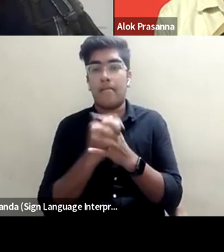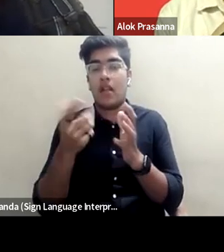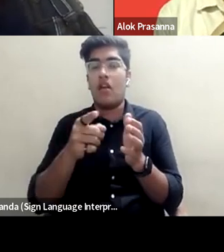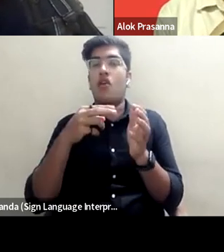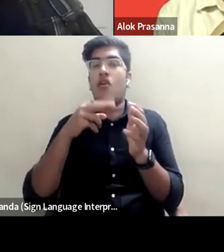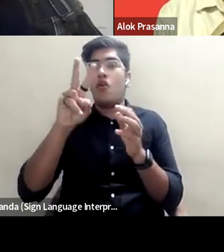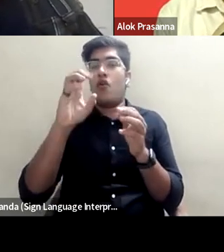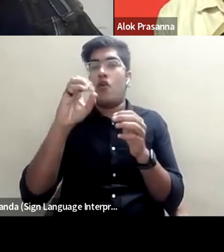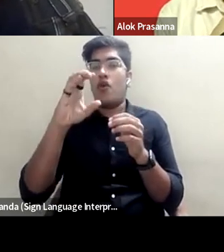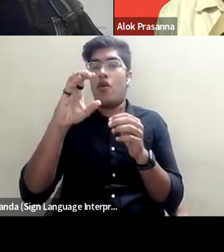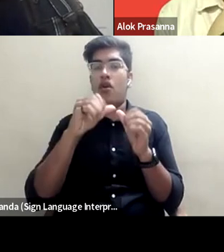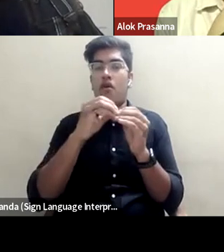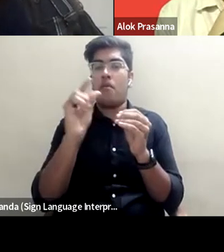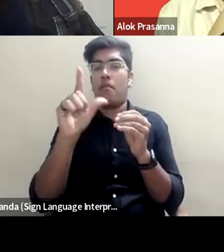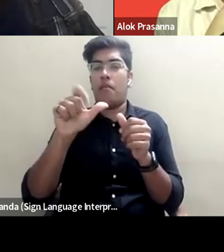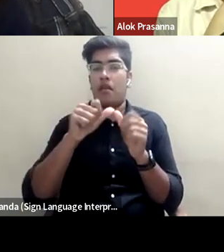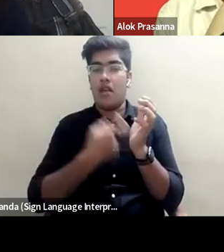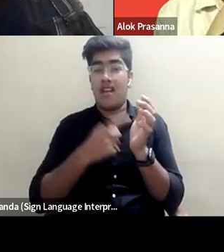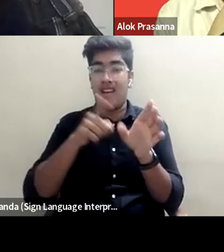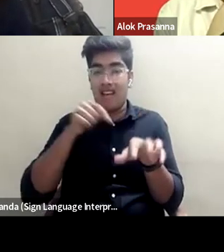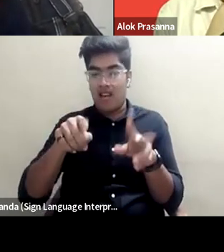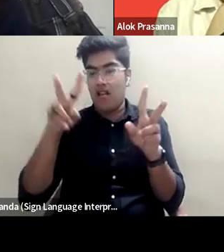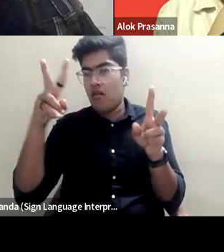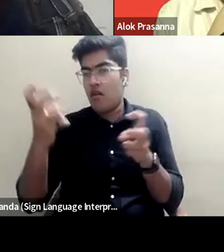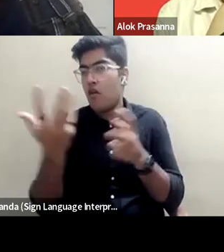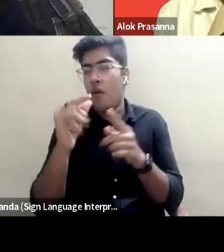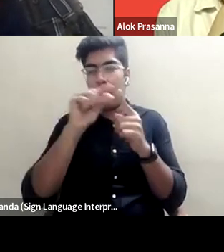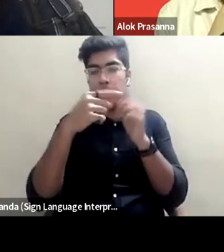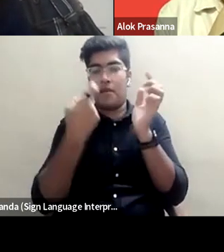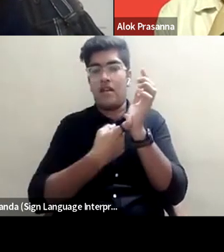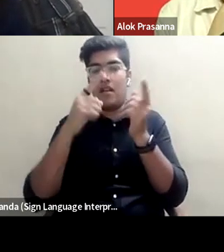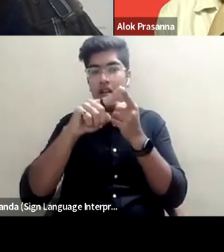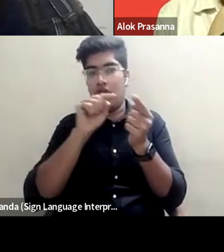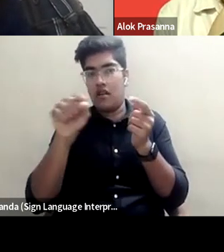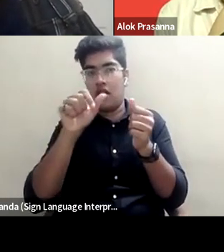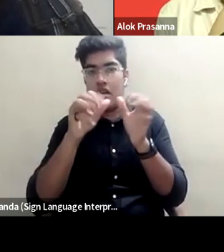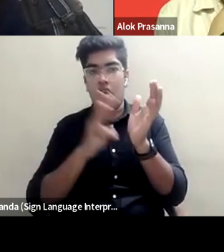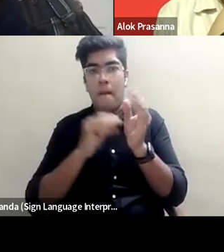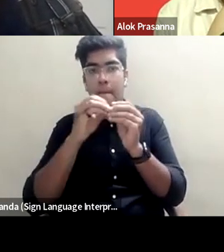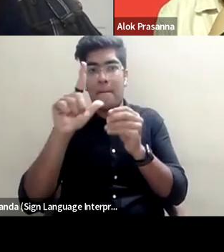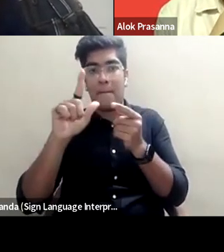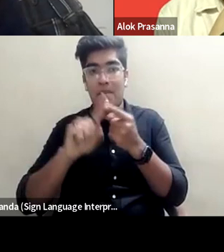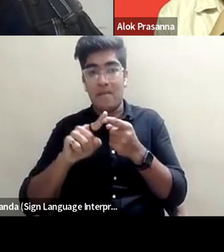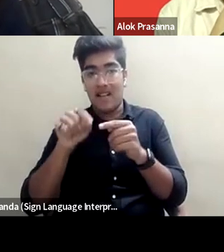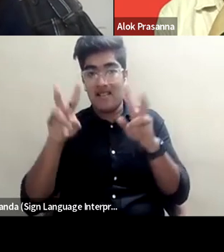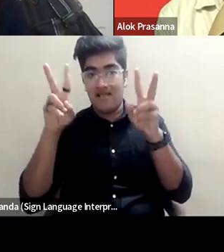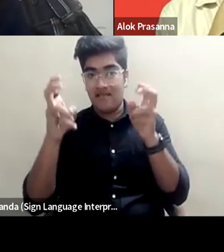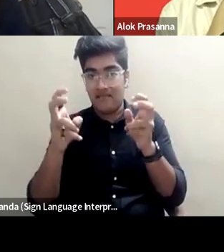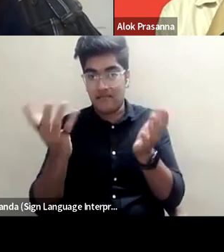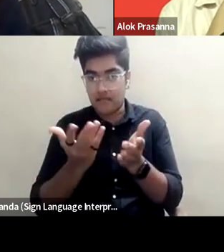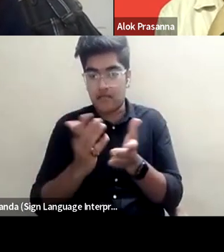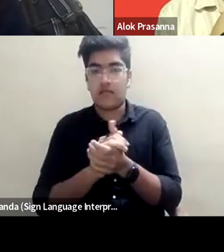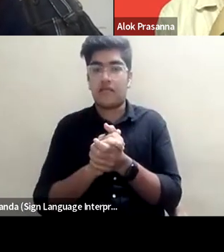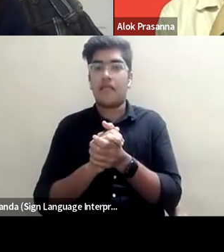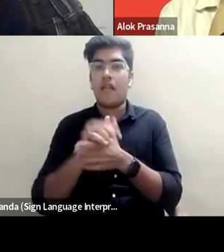Constitution. Let's come to the preamble, because Dr. Mander said that preamble was being read again